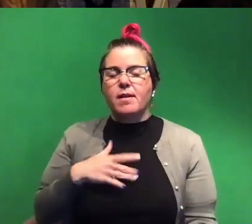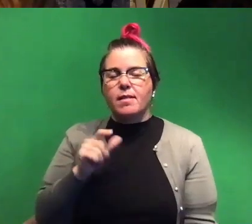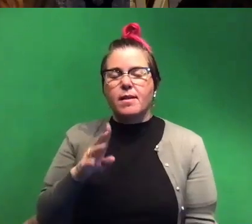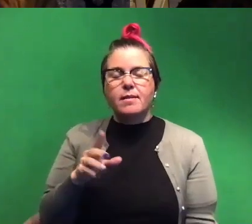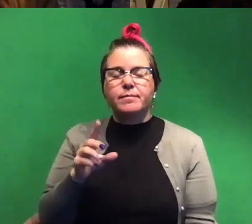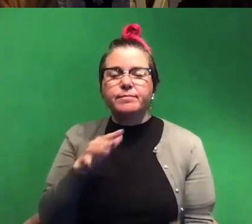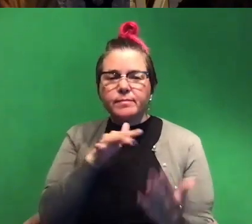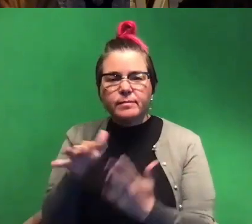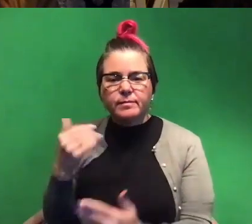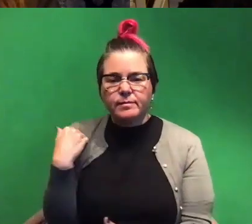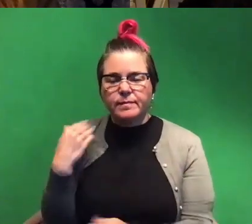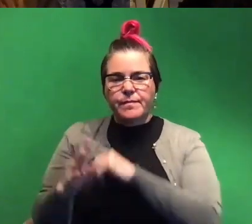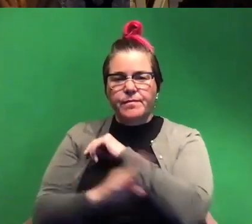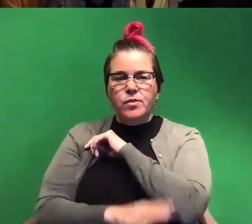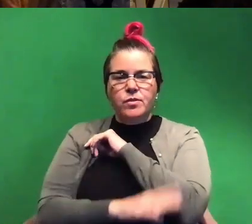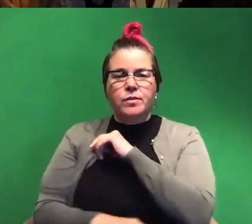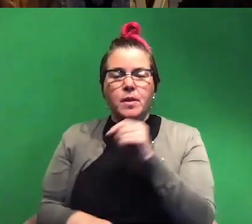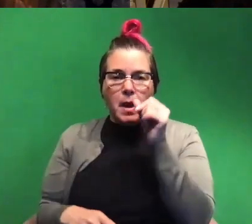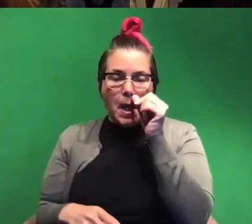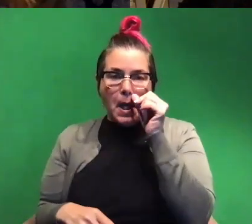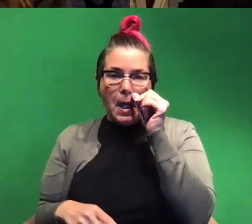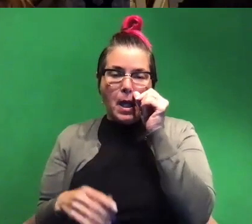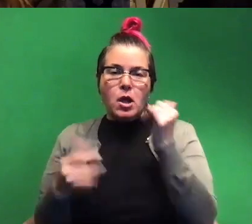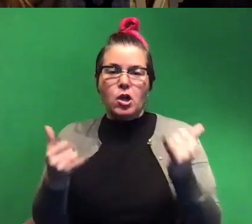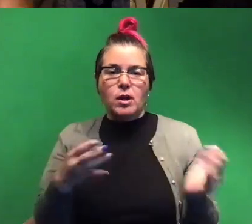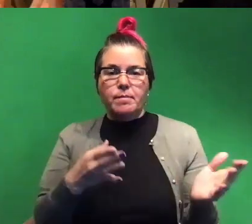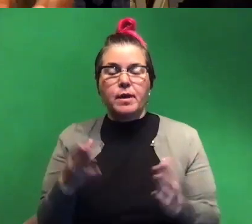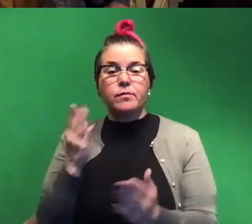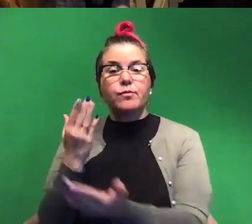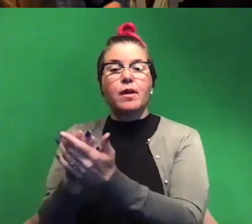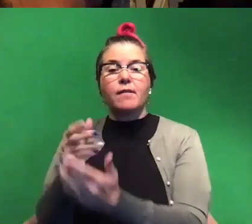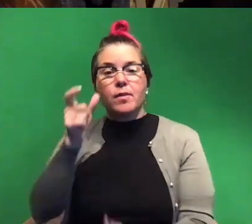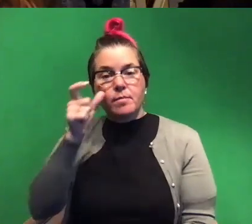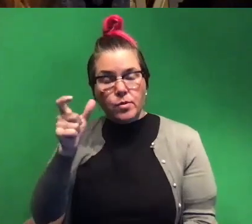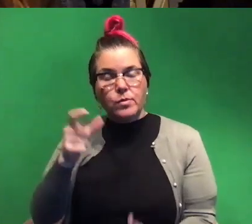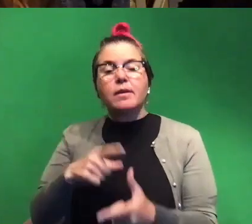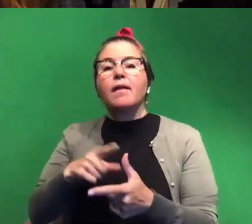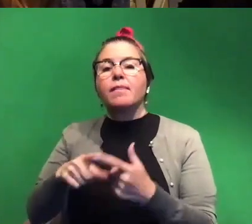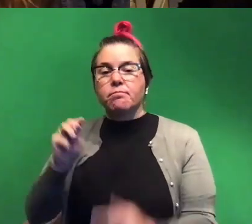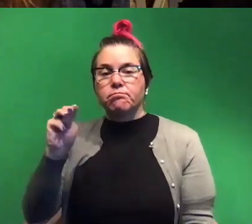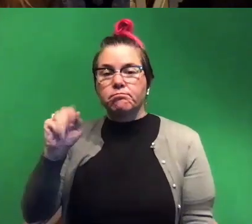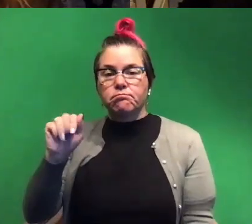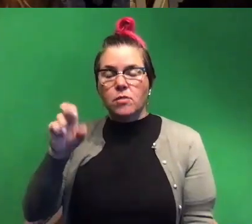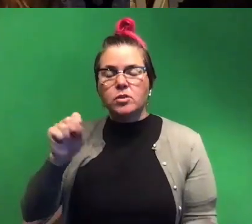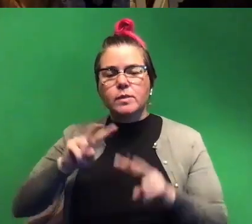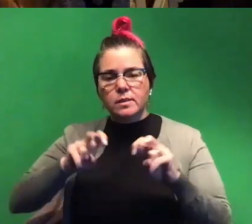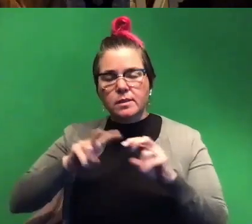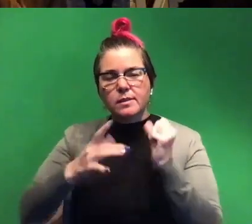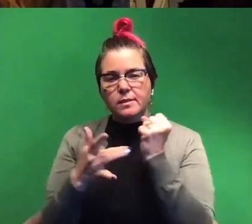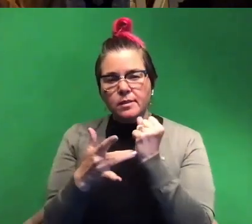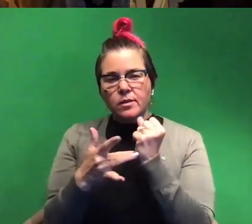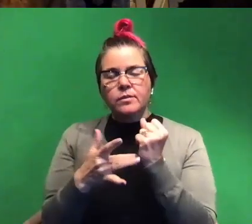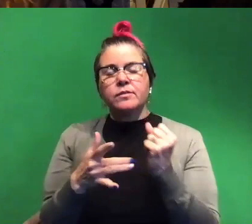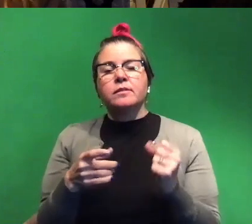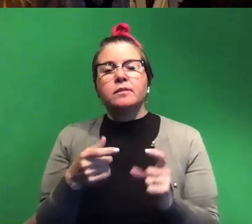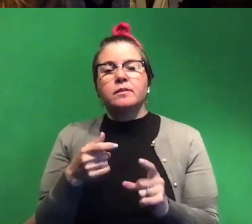study this past fall on the current plan is we'll go to the moon and then go to Mars. And so we looked at technologies that